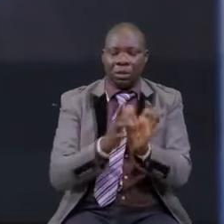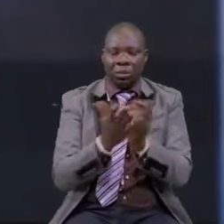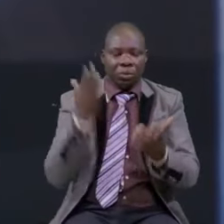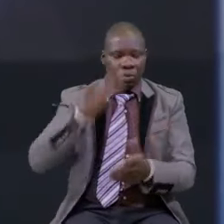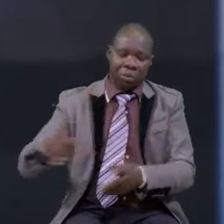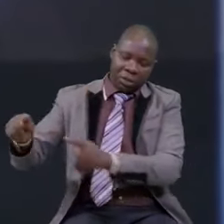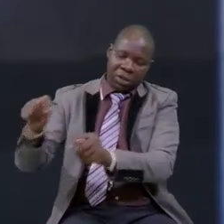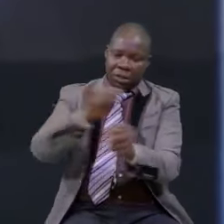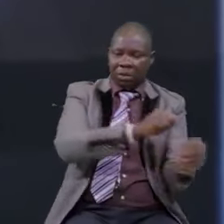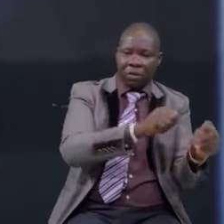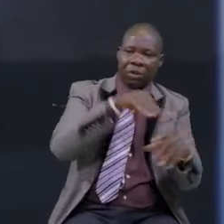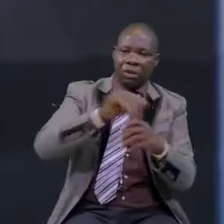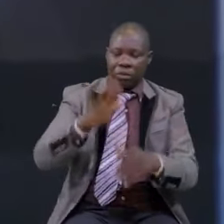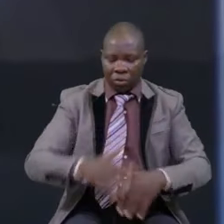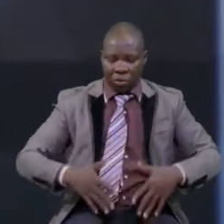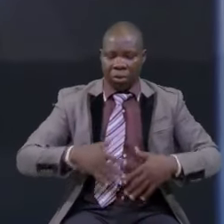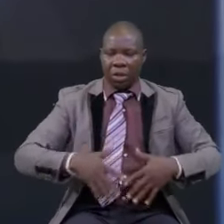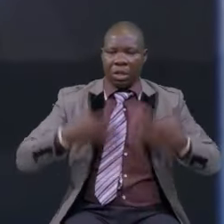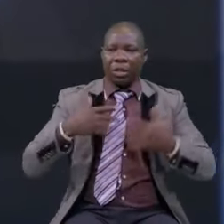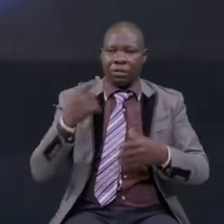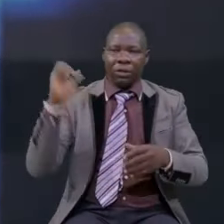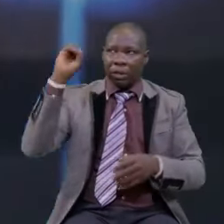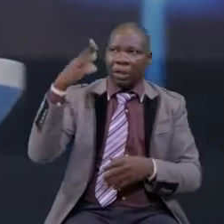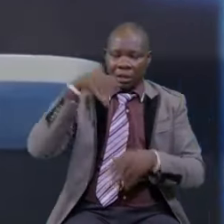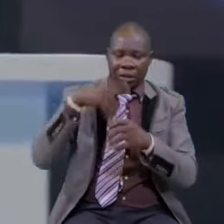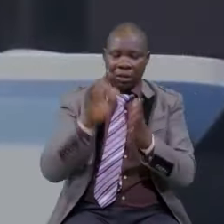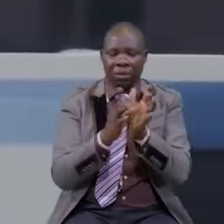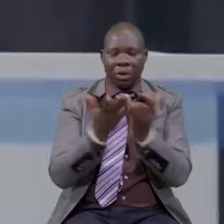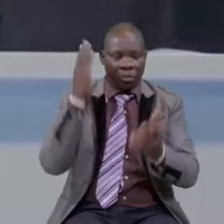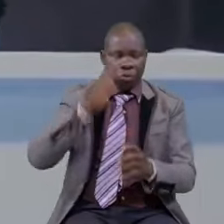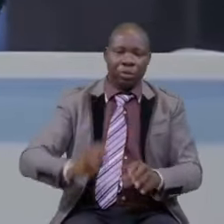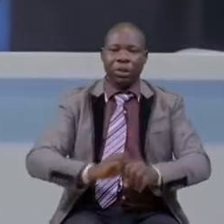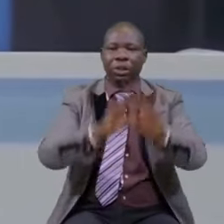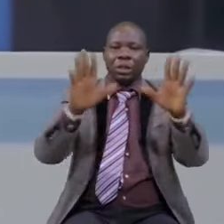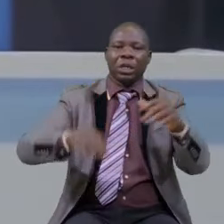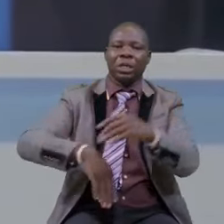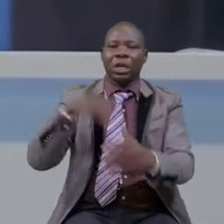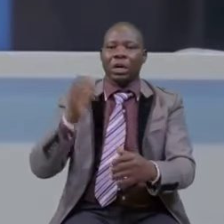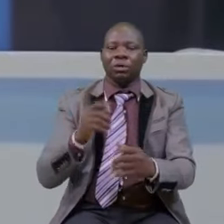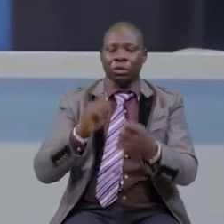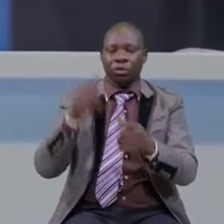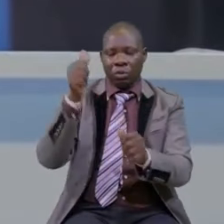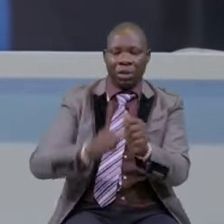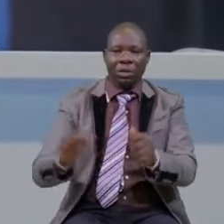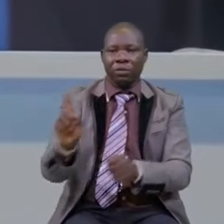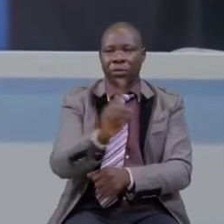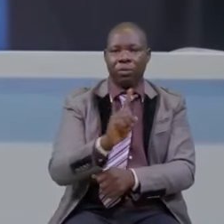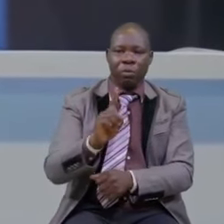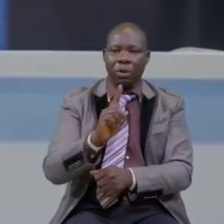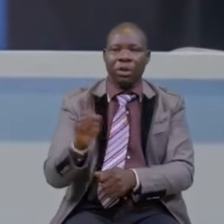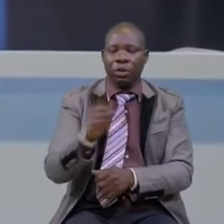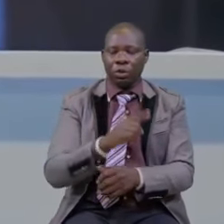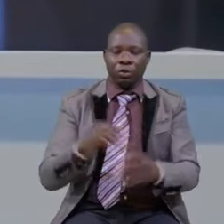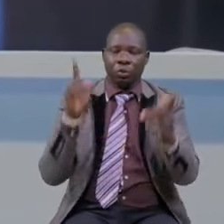life. The light in the Bible will shine forth to everyone you